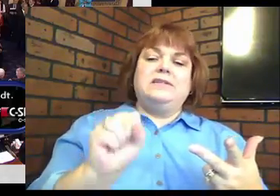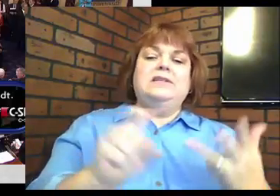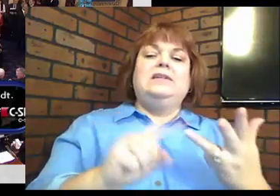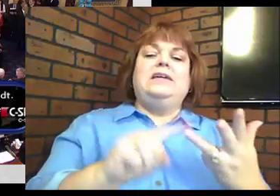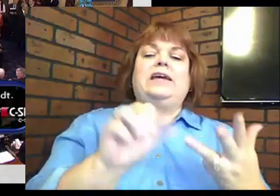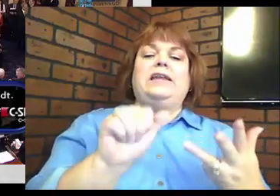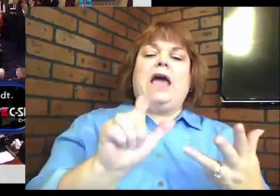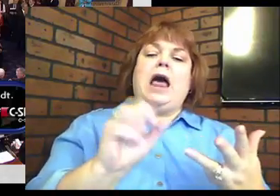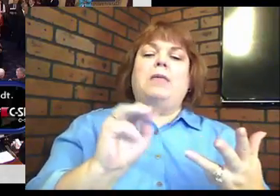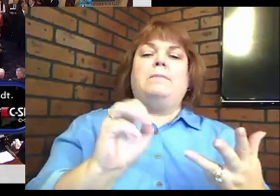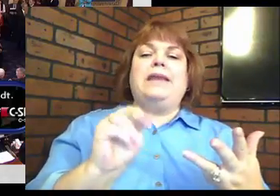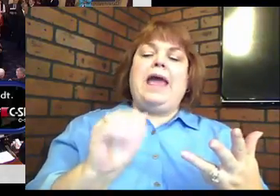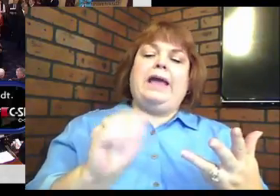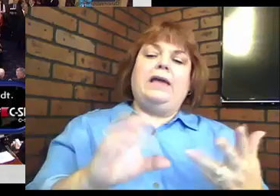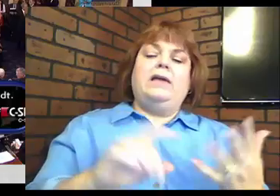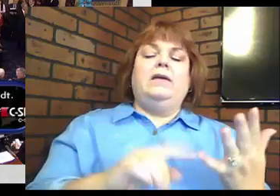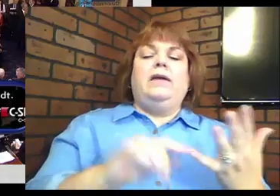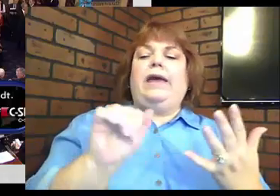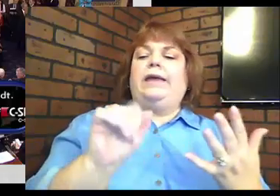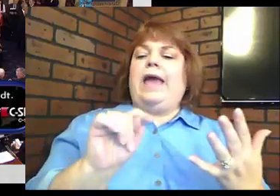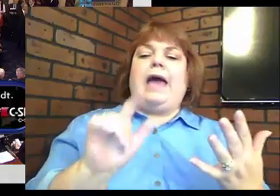to pass a law,